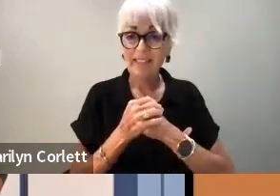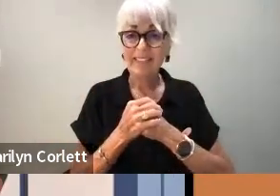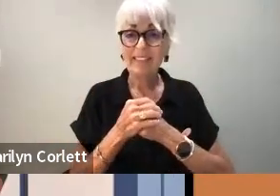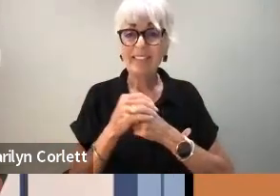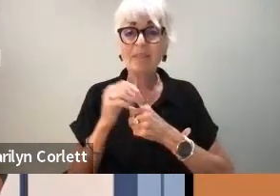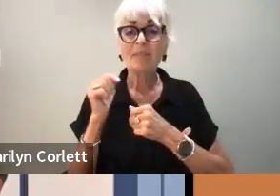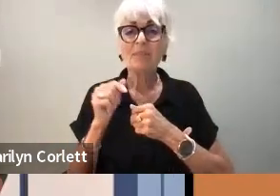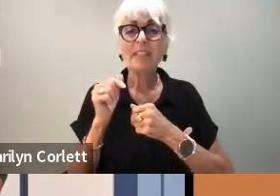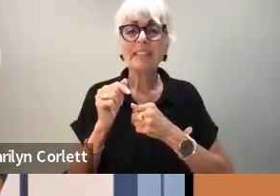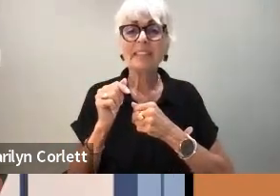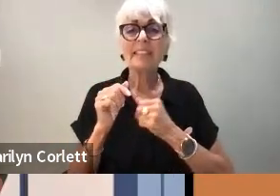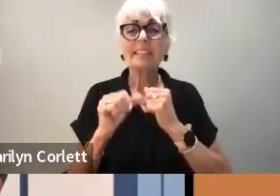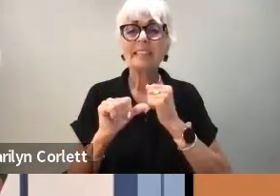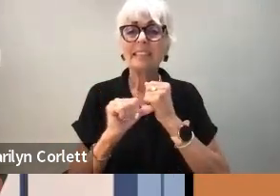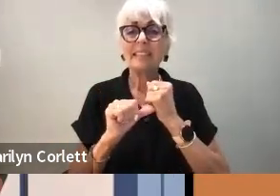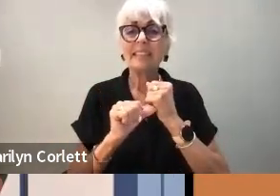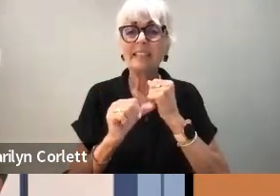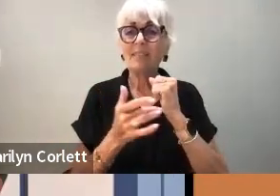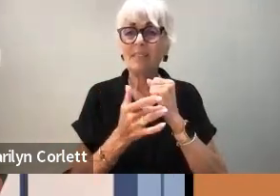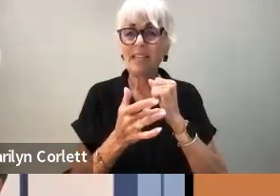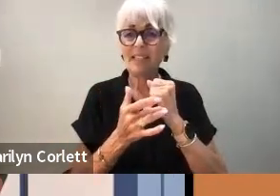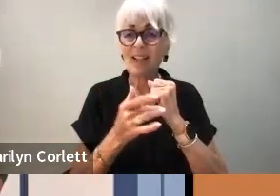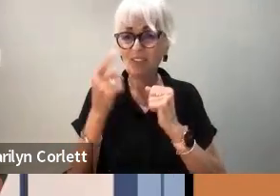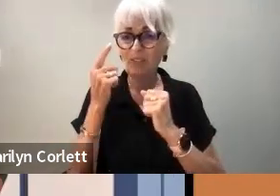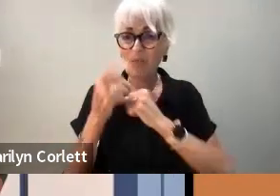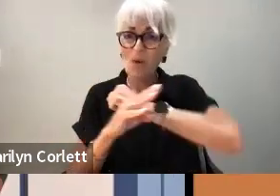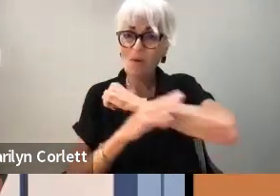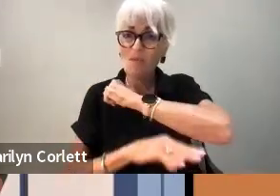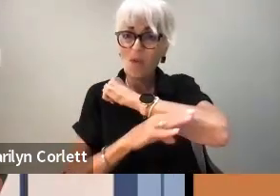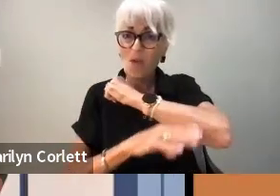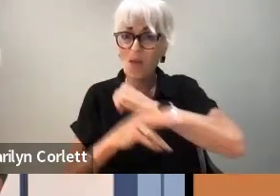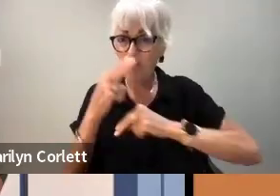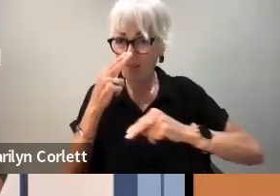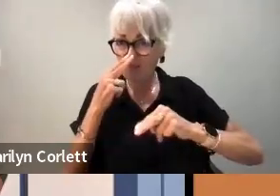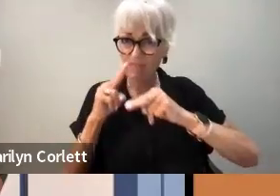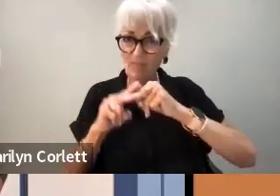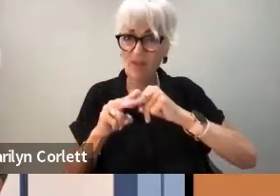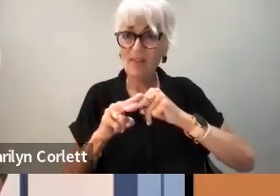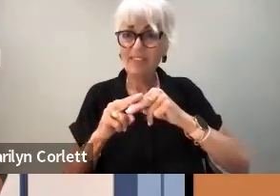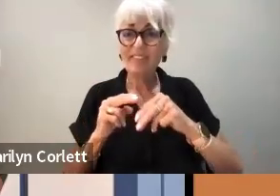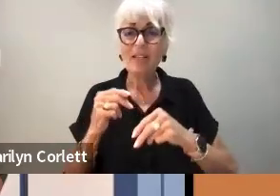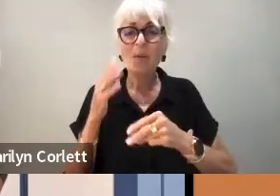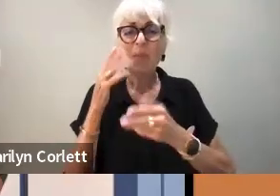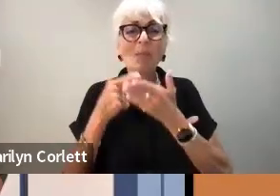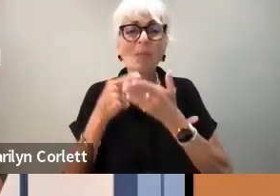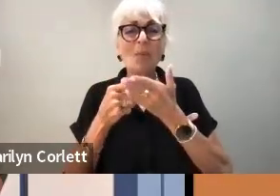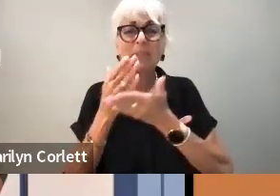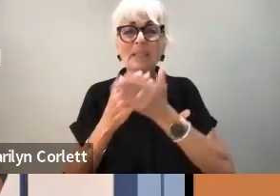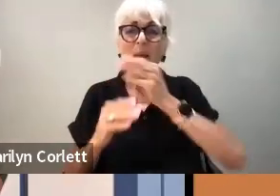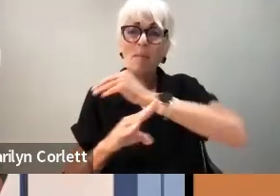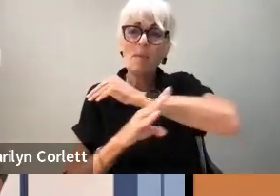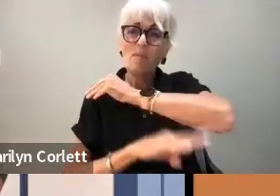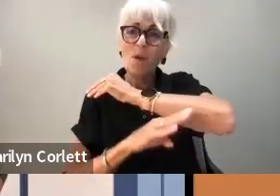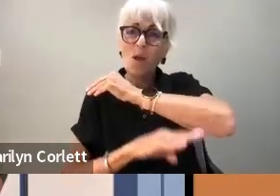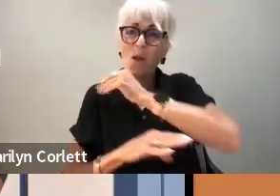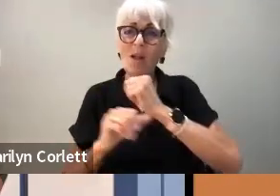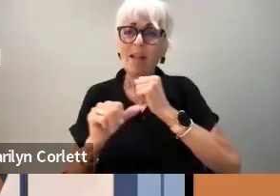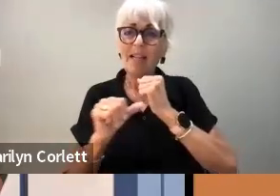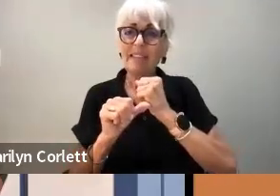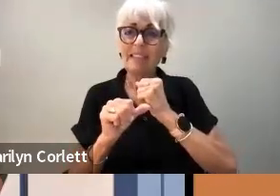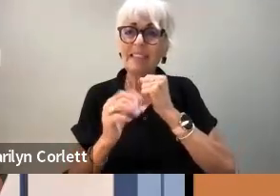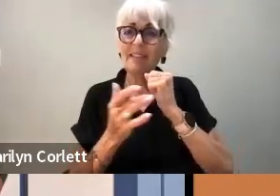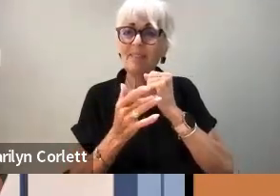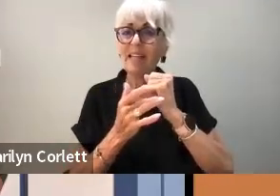This is Assistive Technology for Fall Fun. We're going to go over some fall assistive technology, anywhere